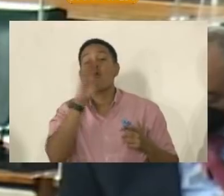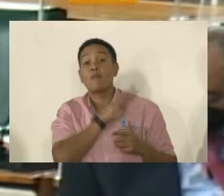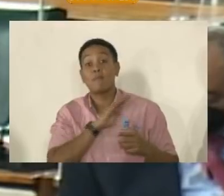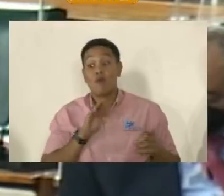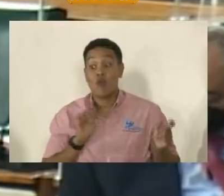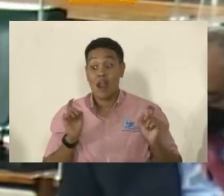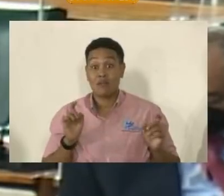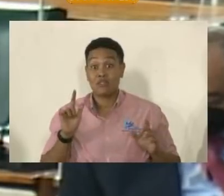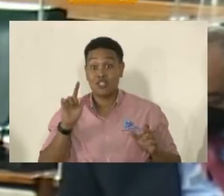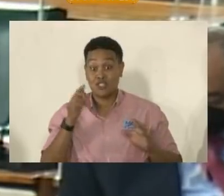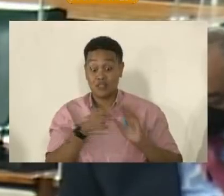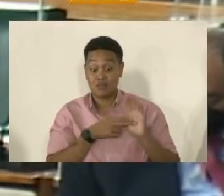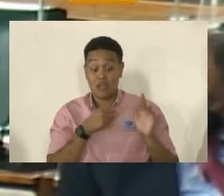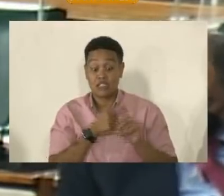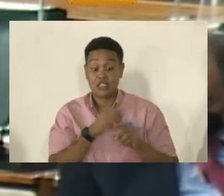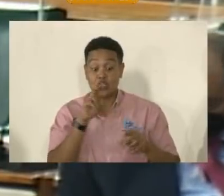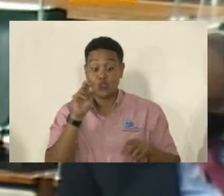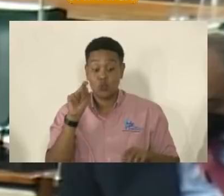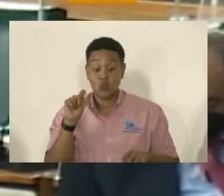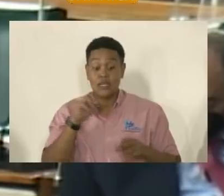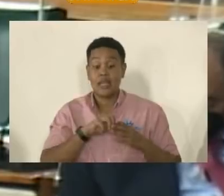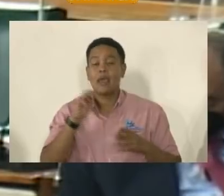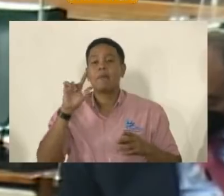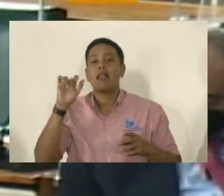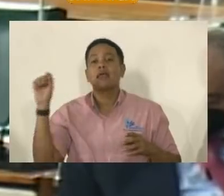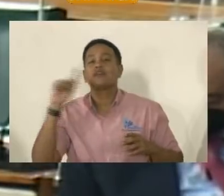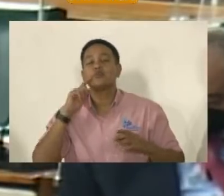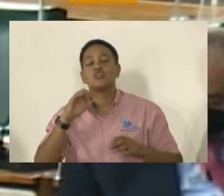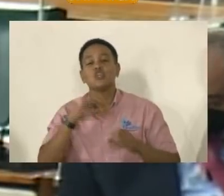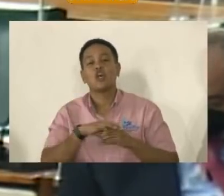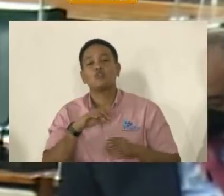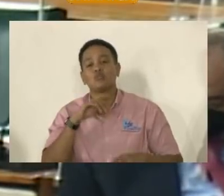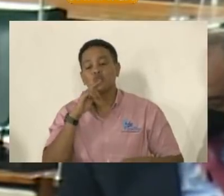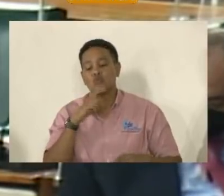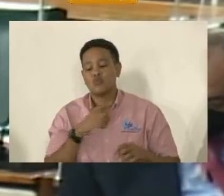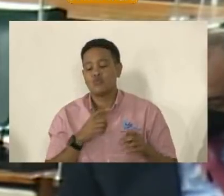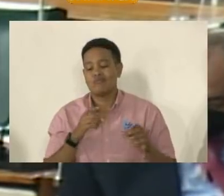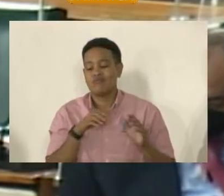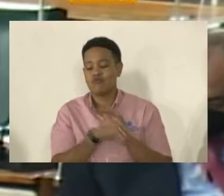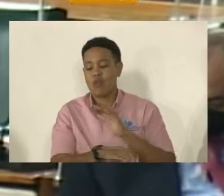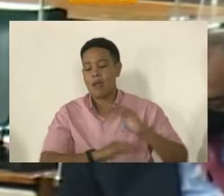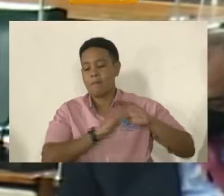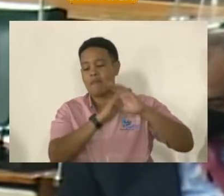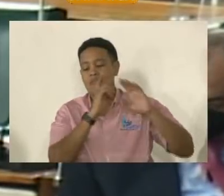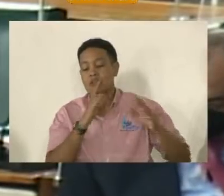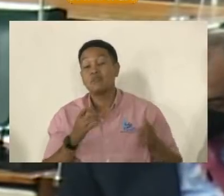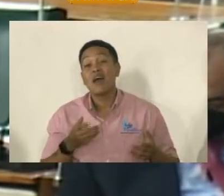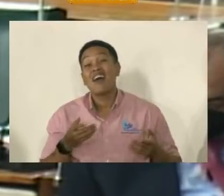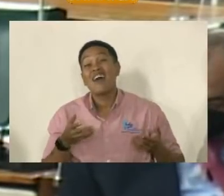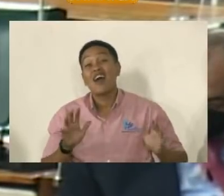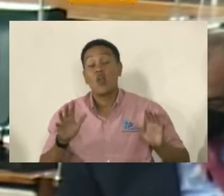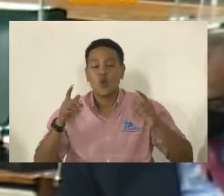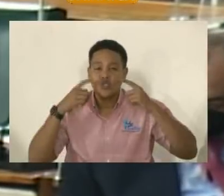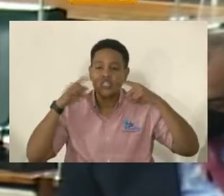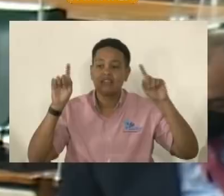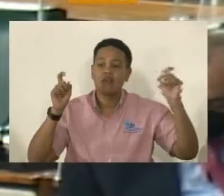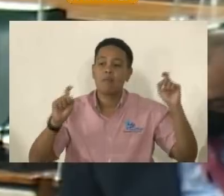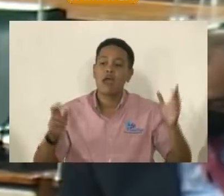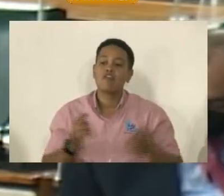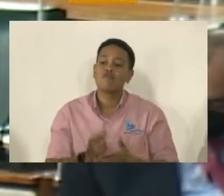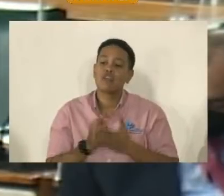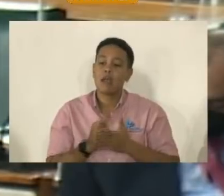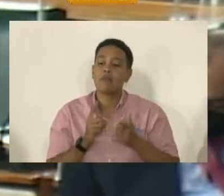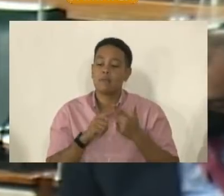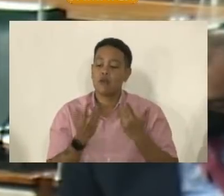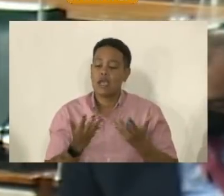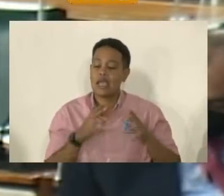the unit within the MNS which contributes to crime prevention by facilitating successful management, rehabilitation and